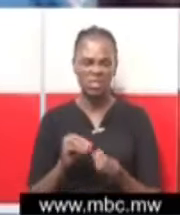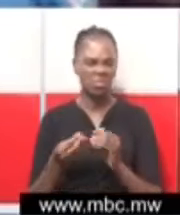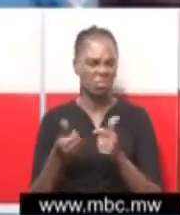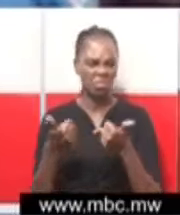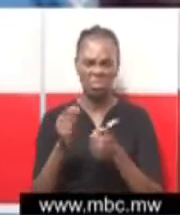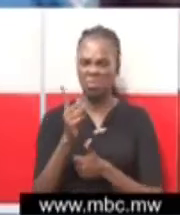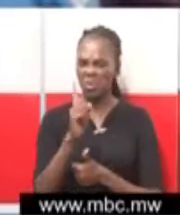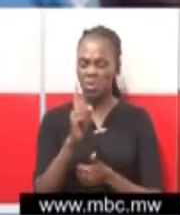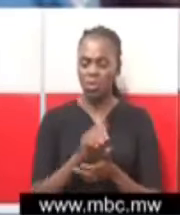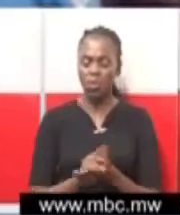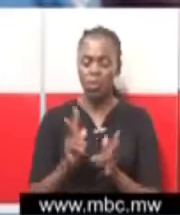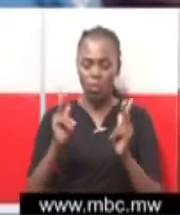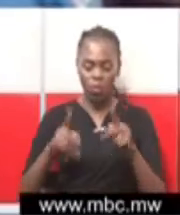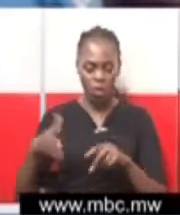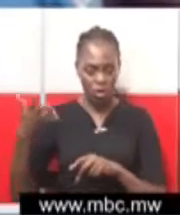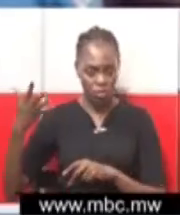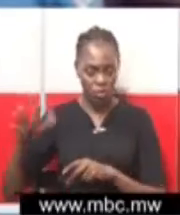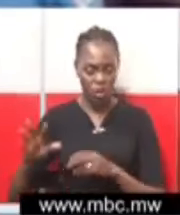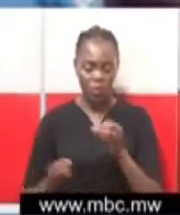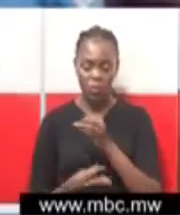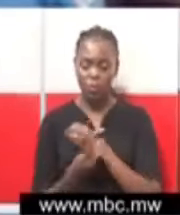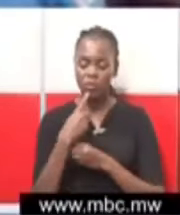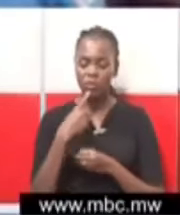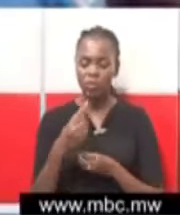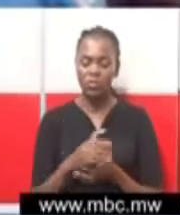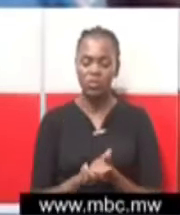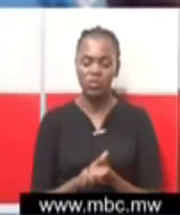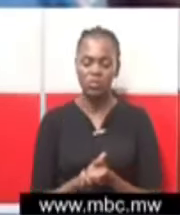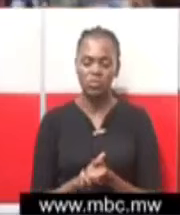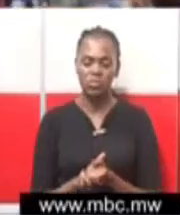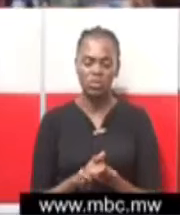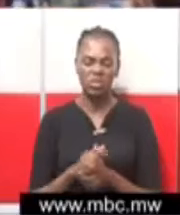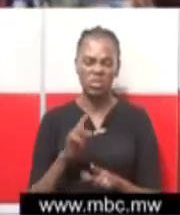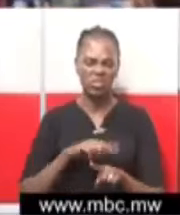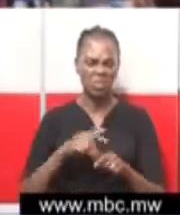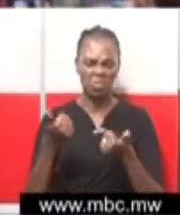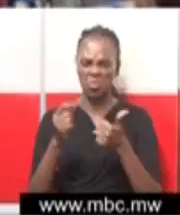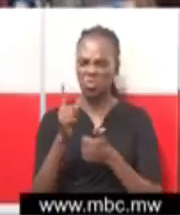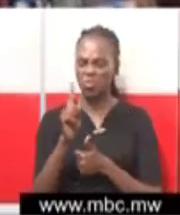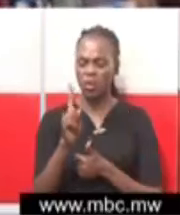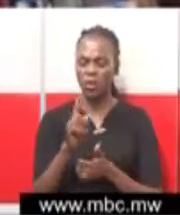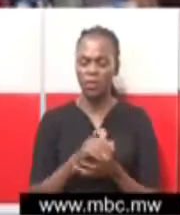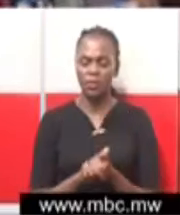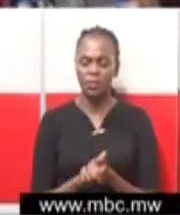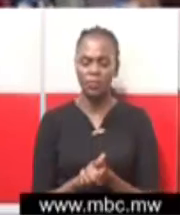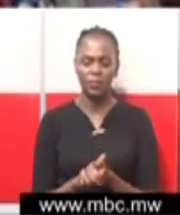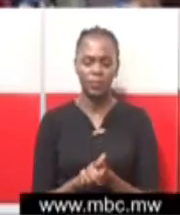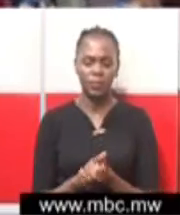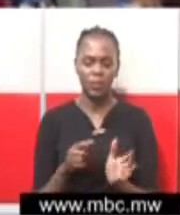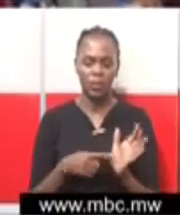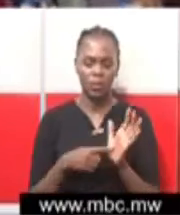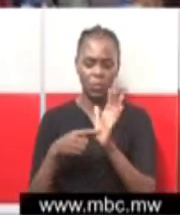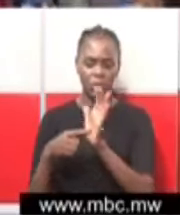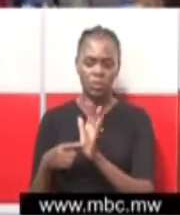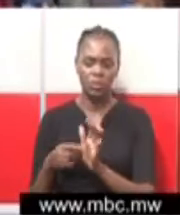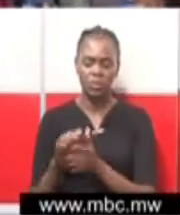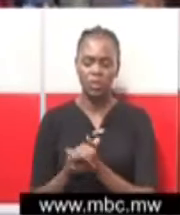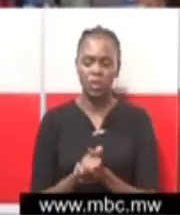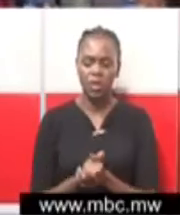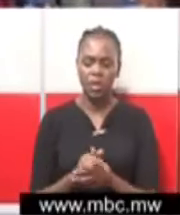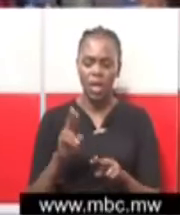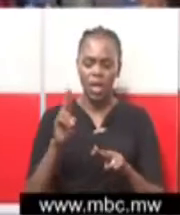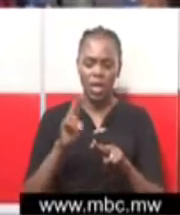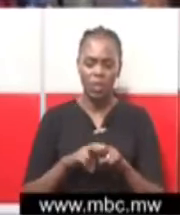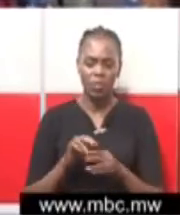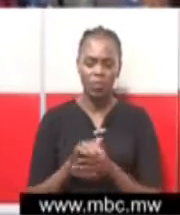with some aspirants who described it as ill-timed. For instance, Kenneth Bwanali, who aspires for the position of